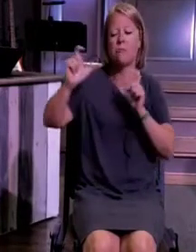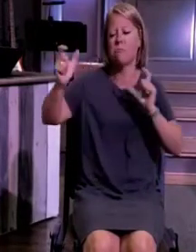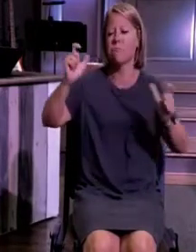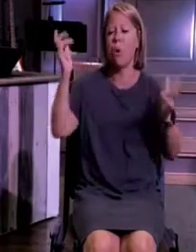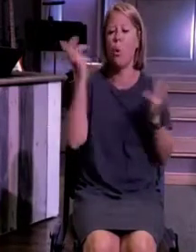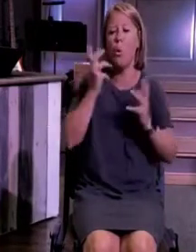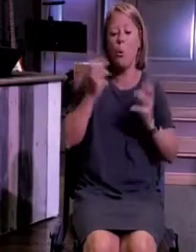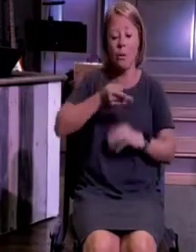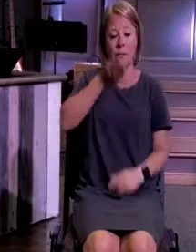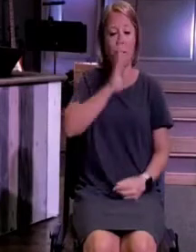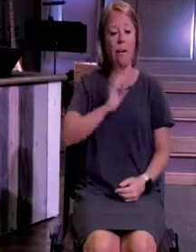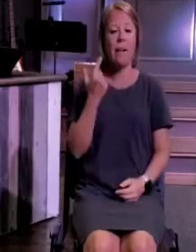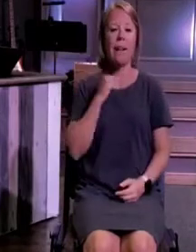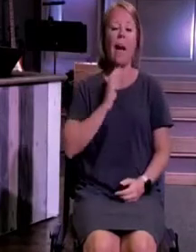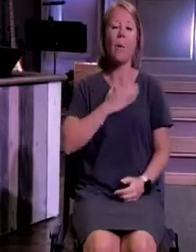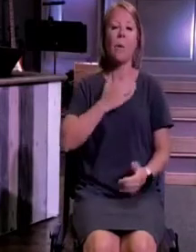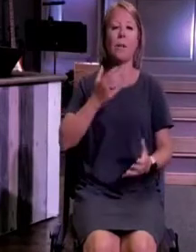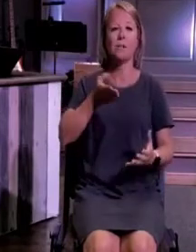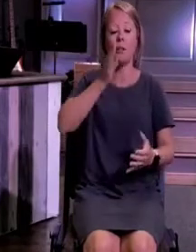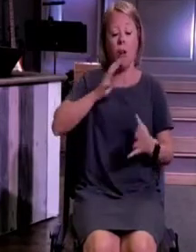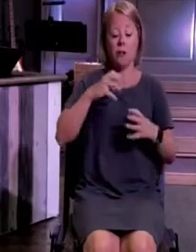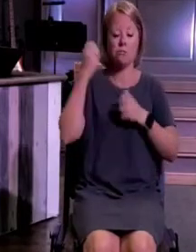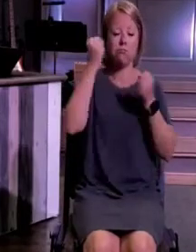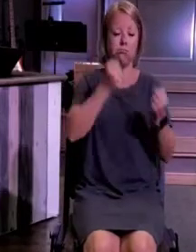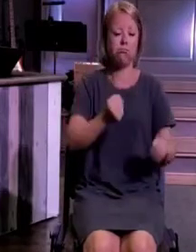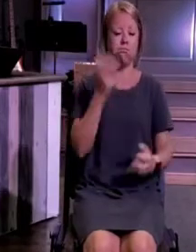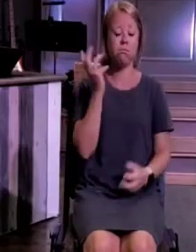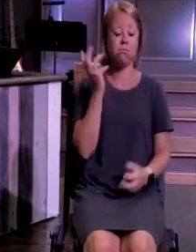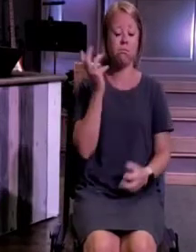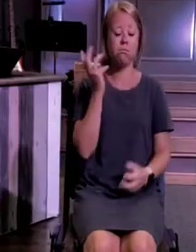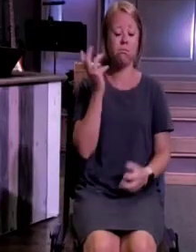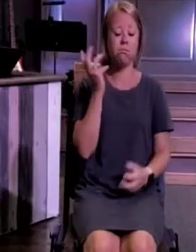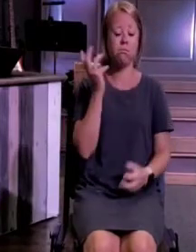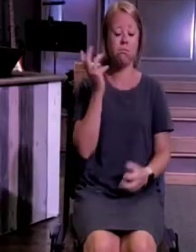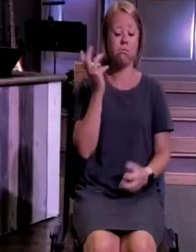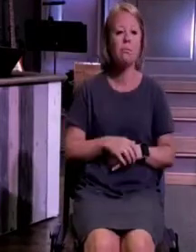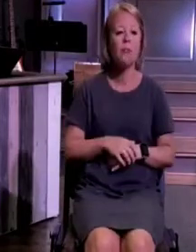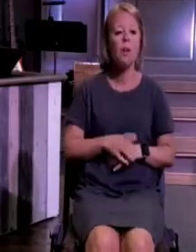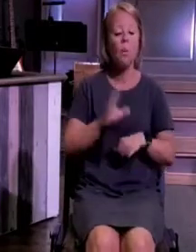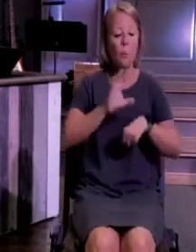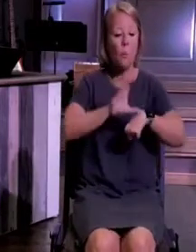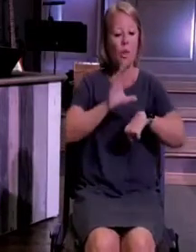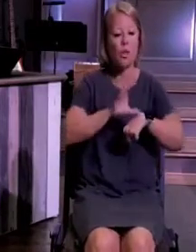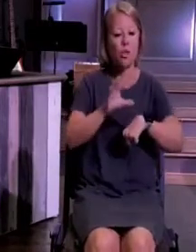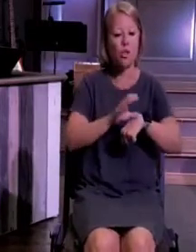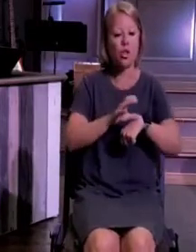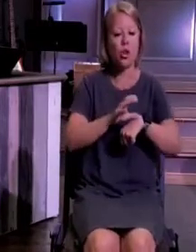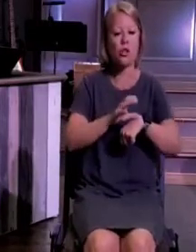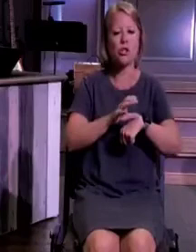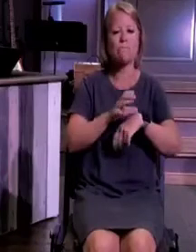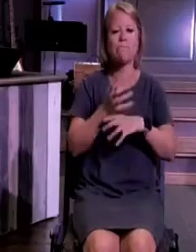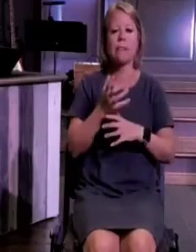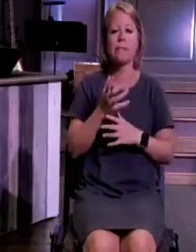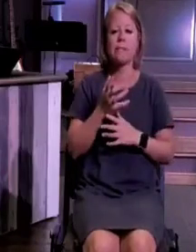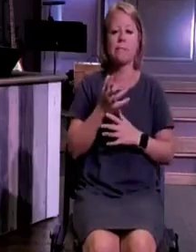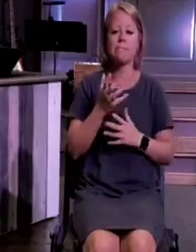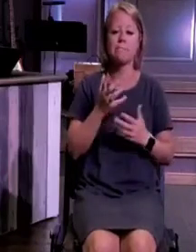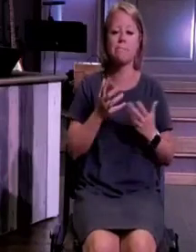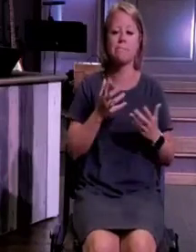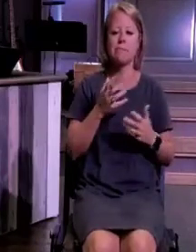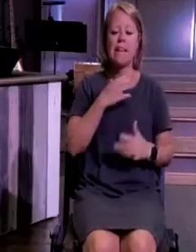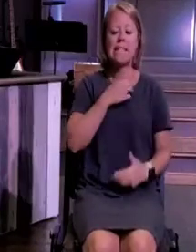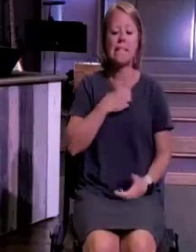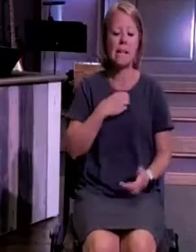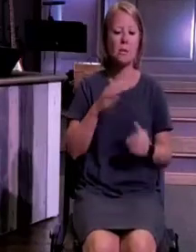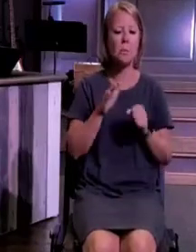our God is all-powerful. Do you believe that? And I believe that when the church gets desperate enough that we see that in our own